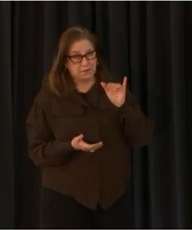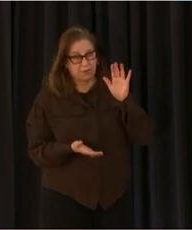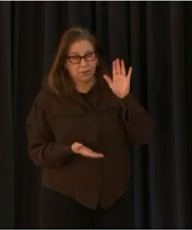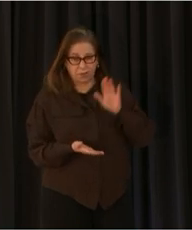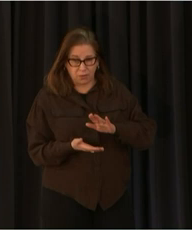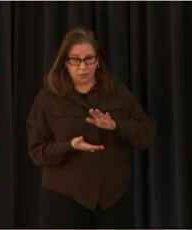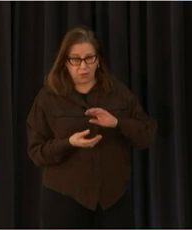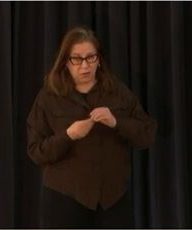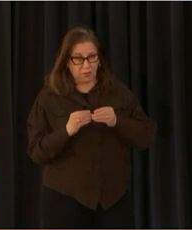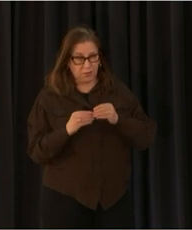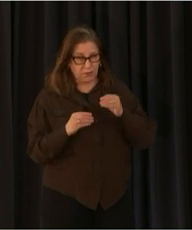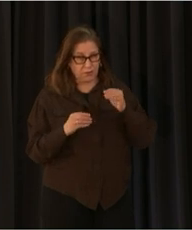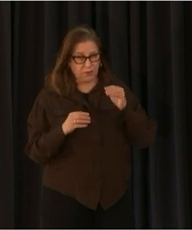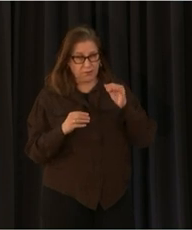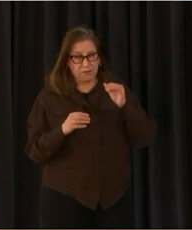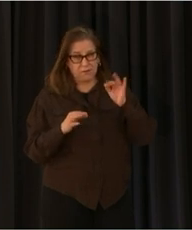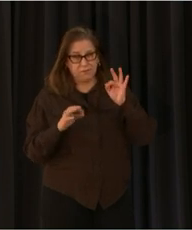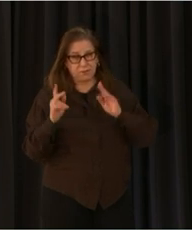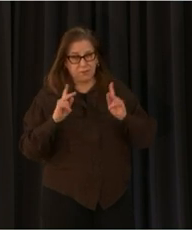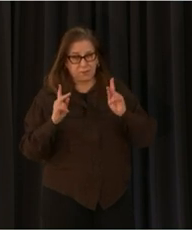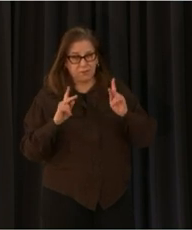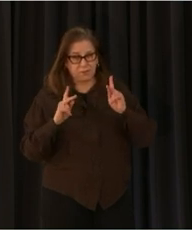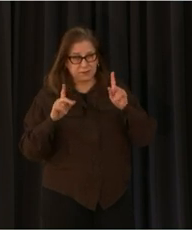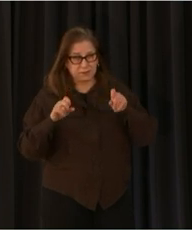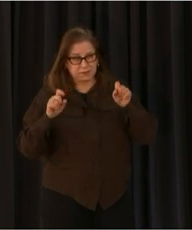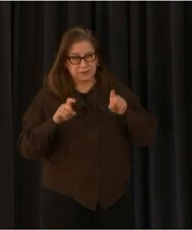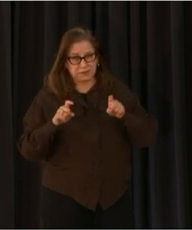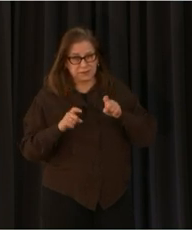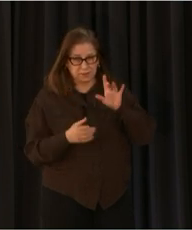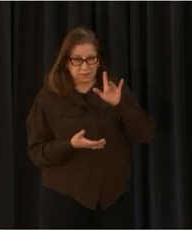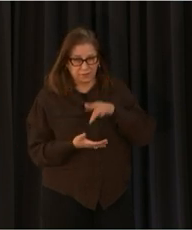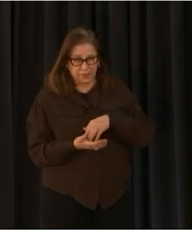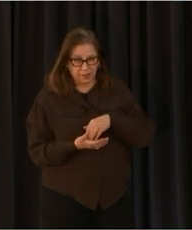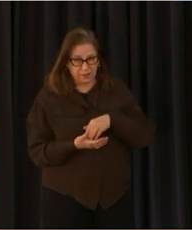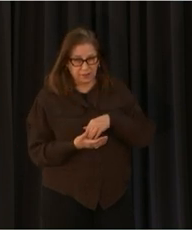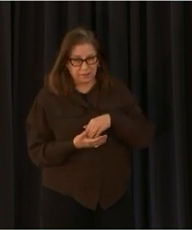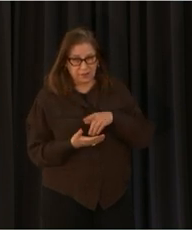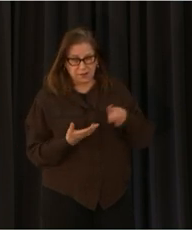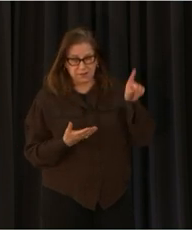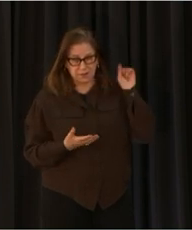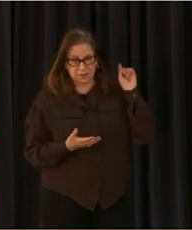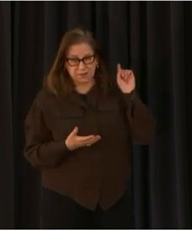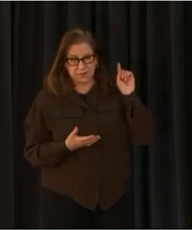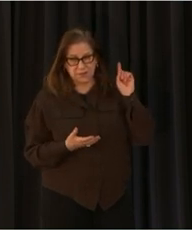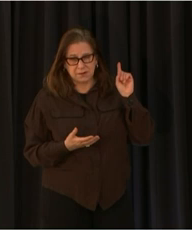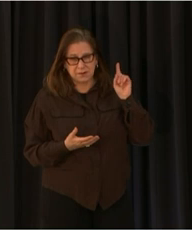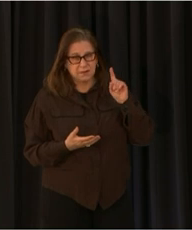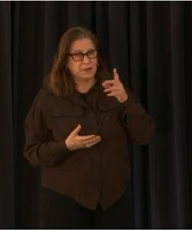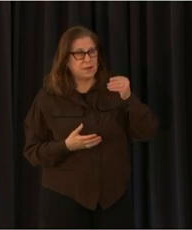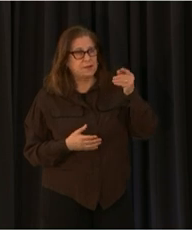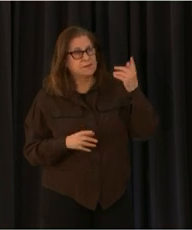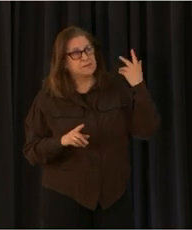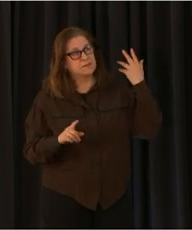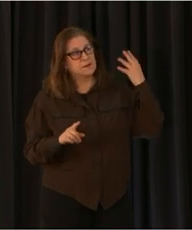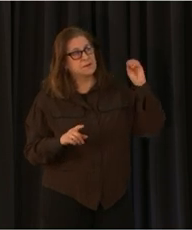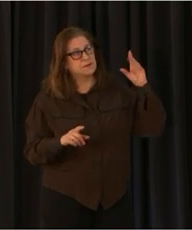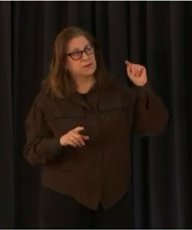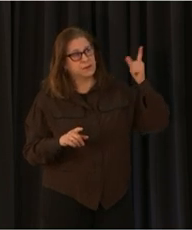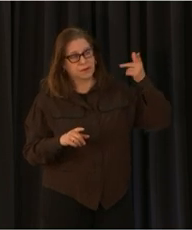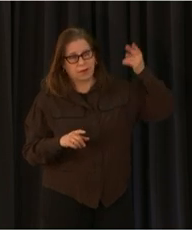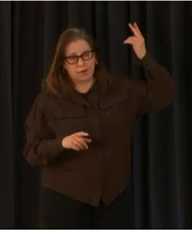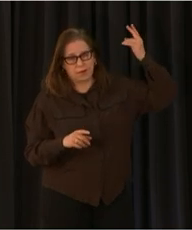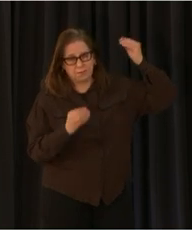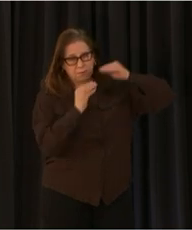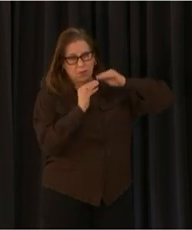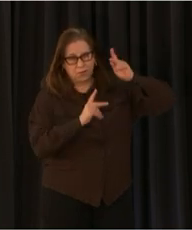total tests citywide that we've had since the last week of September, first week of October. So the total number of tests that we're